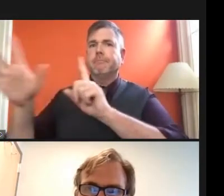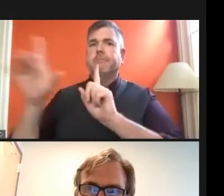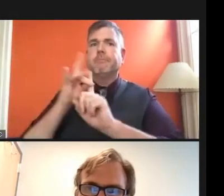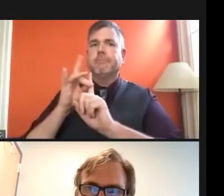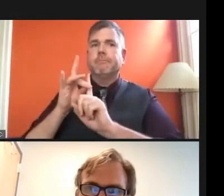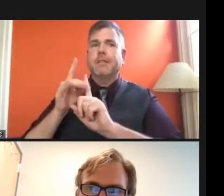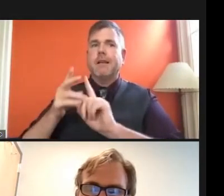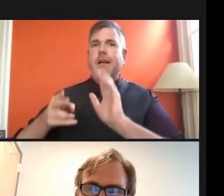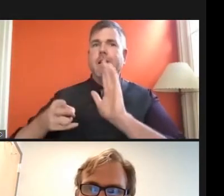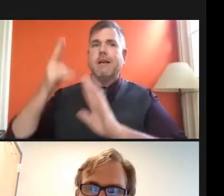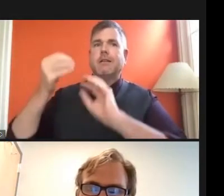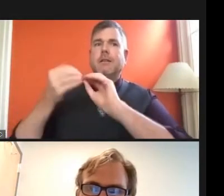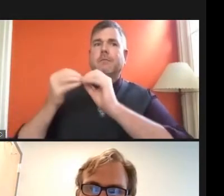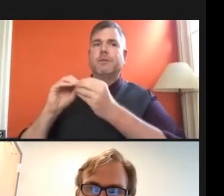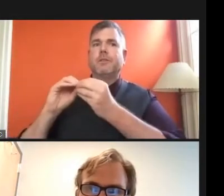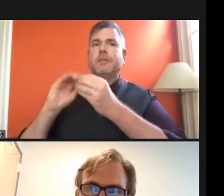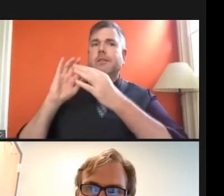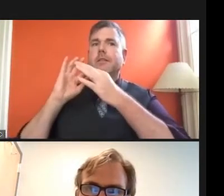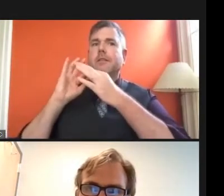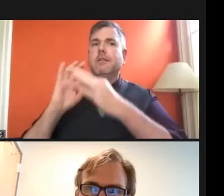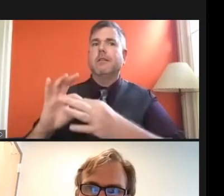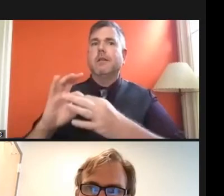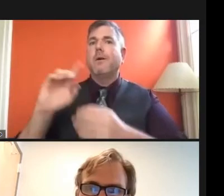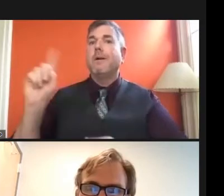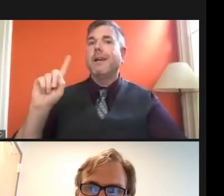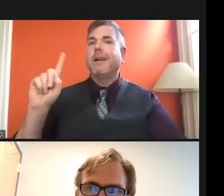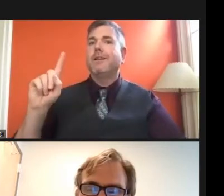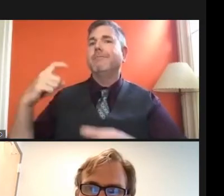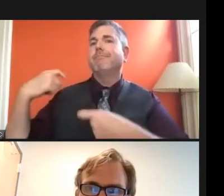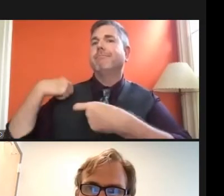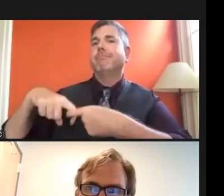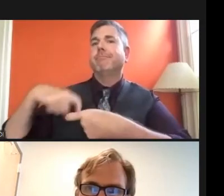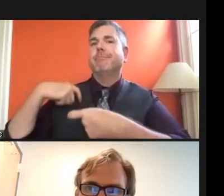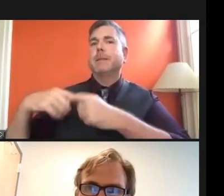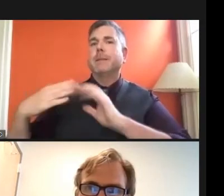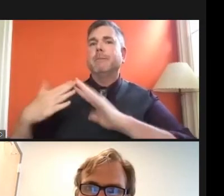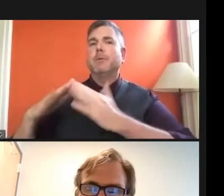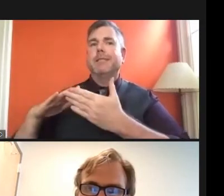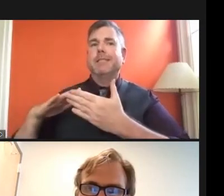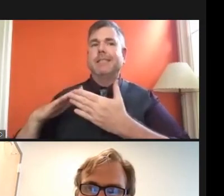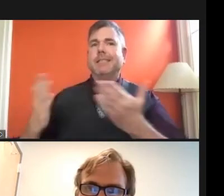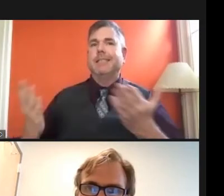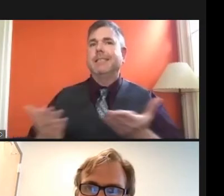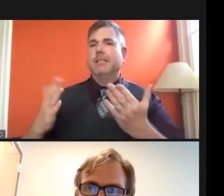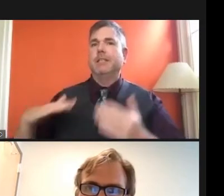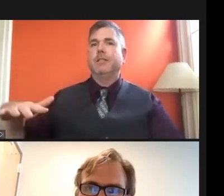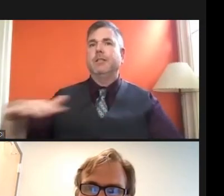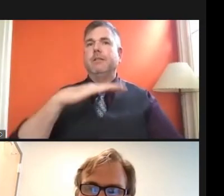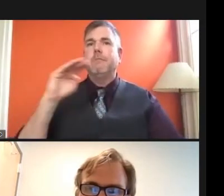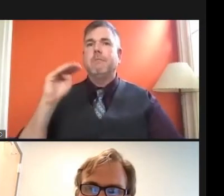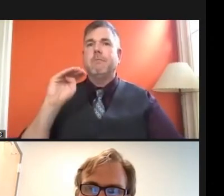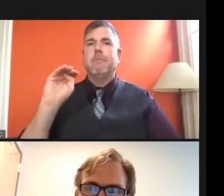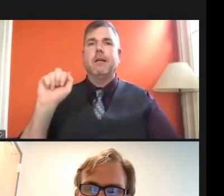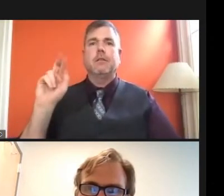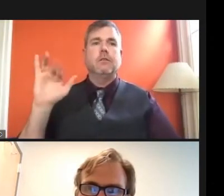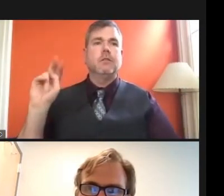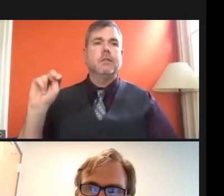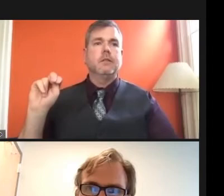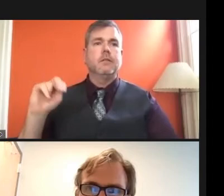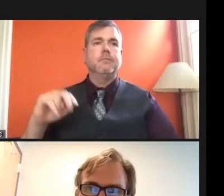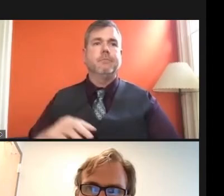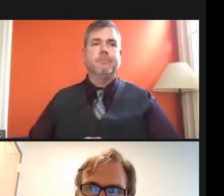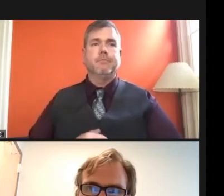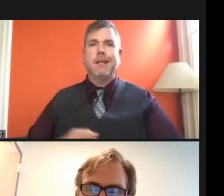And while they actually only represent 16% of our total population, I think the incidence rate was